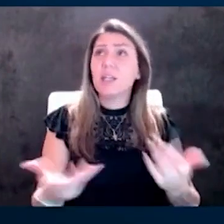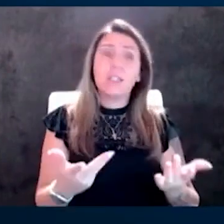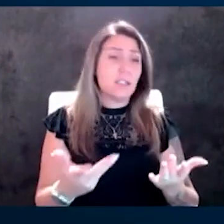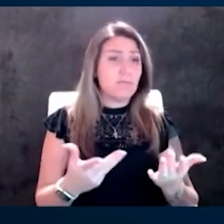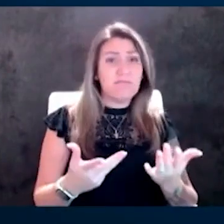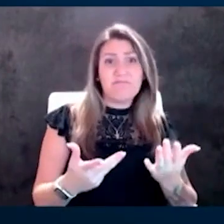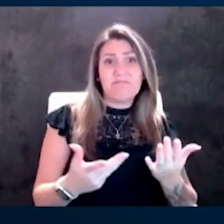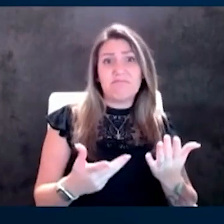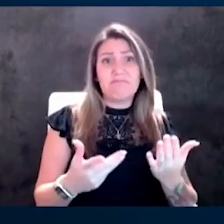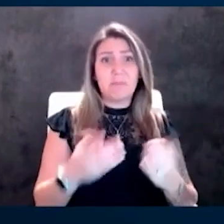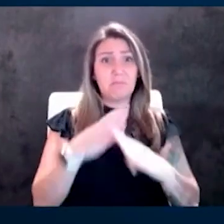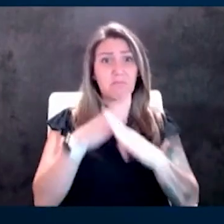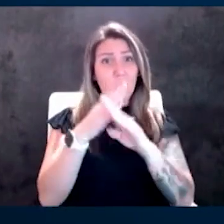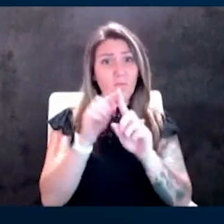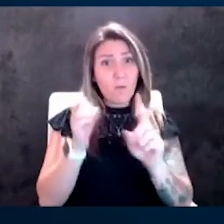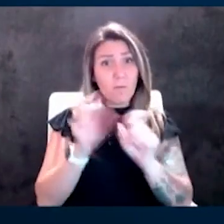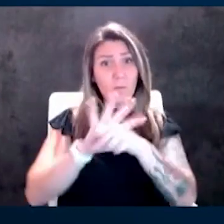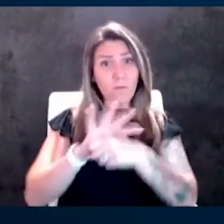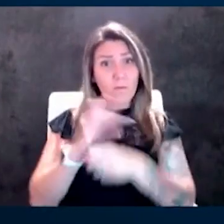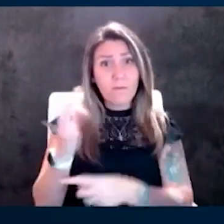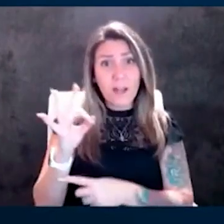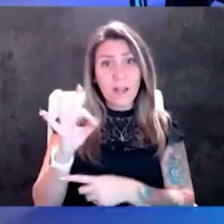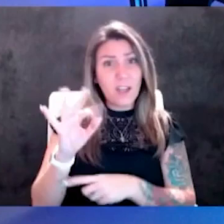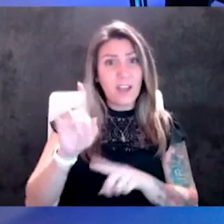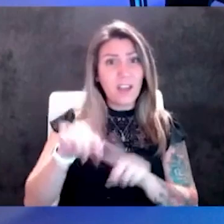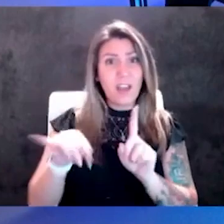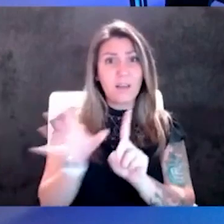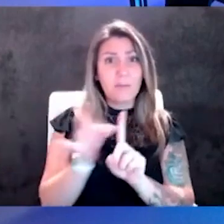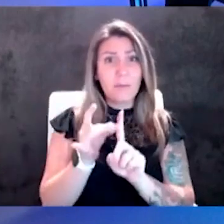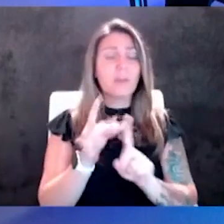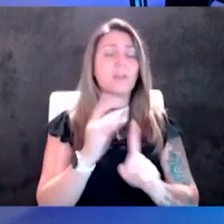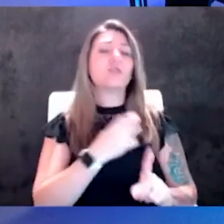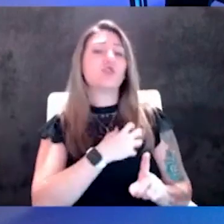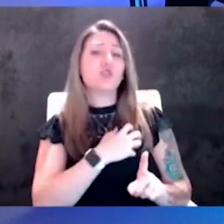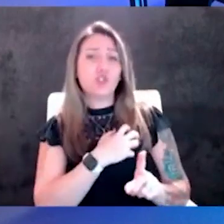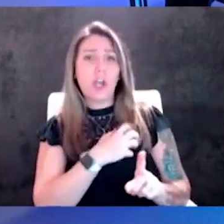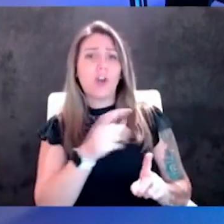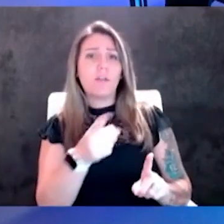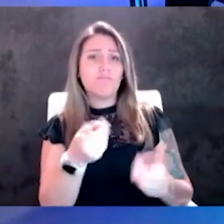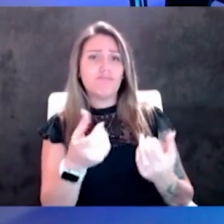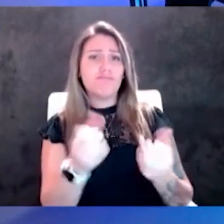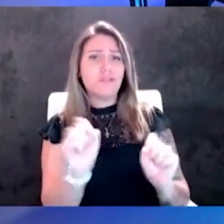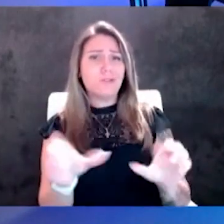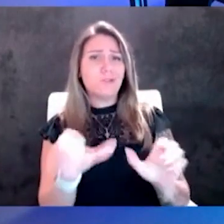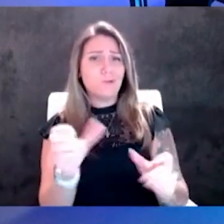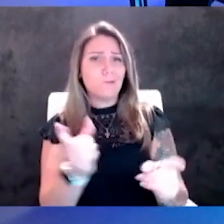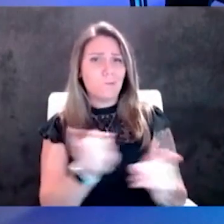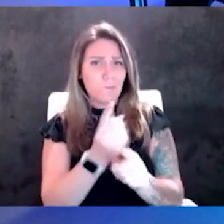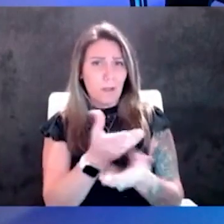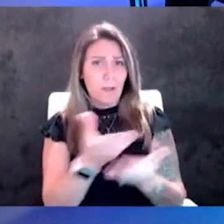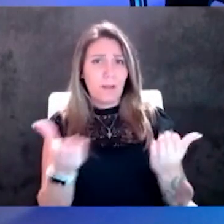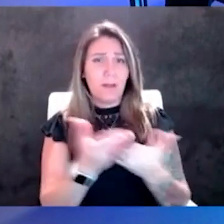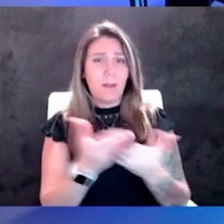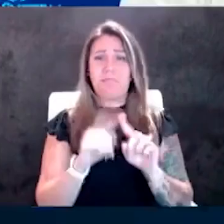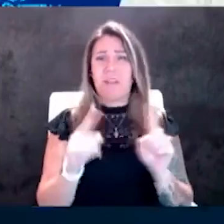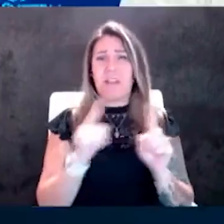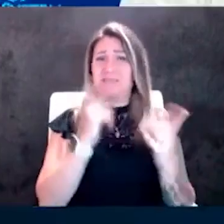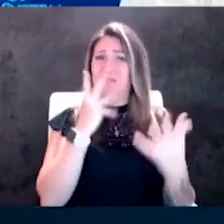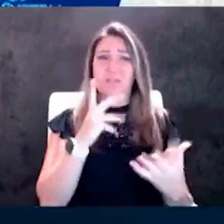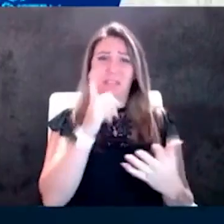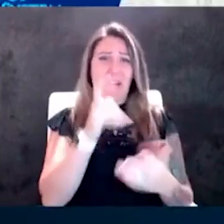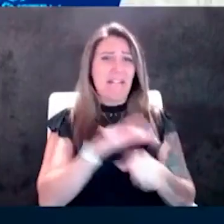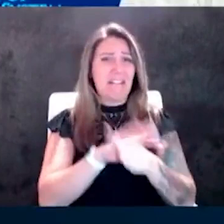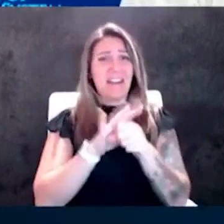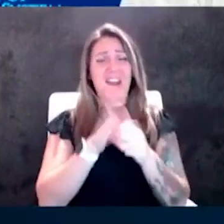COVID-19? Yeah, I know the sheriff's probably trying to do the right thing for his folks, but unfortunately, Hawkeye, there's just not enough data out there to believe